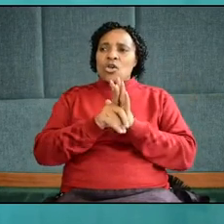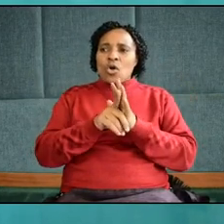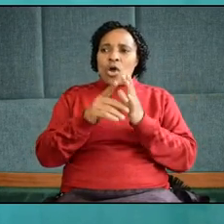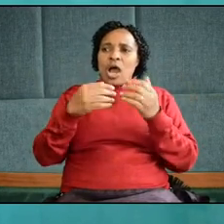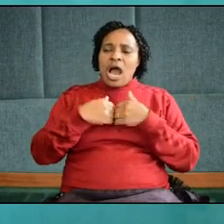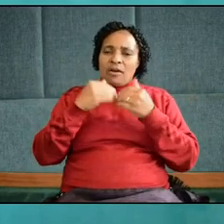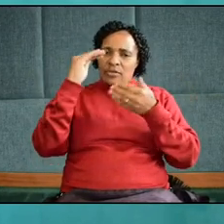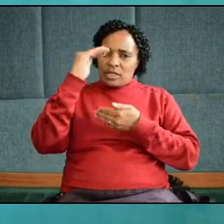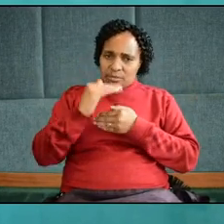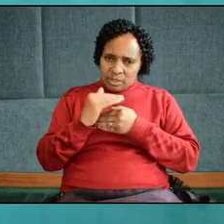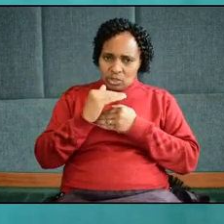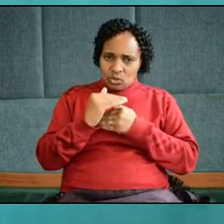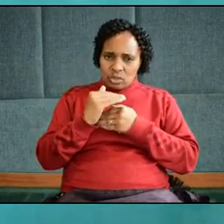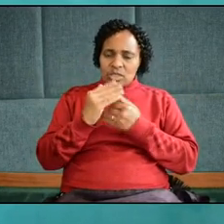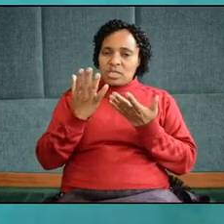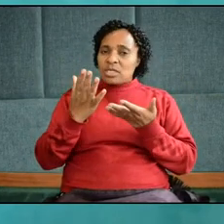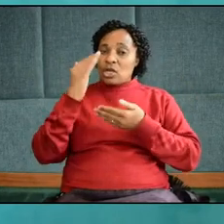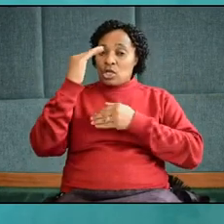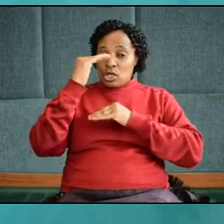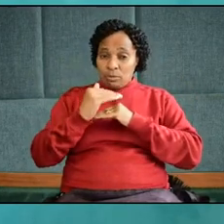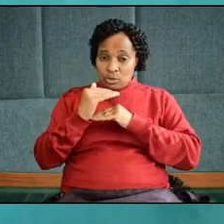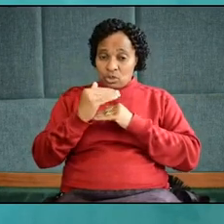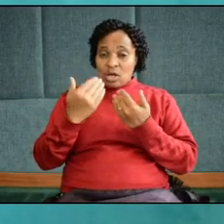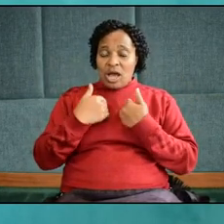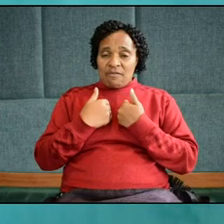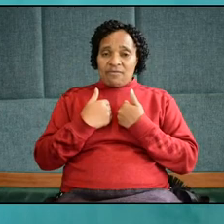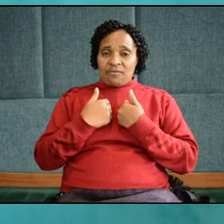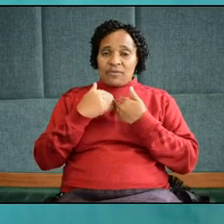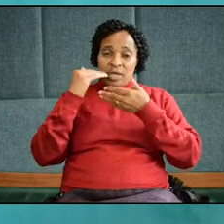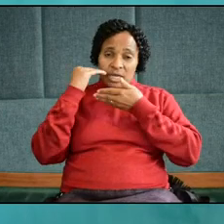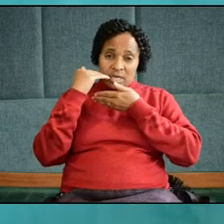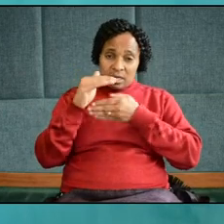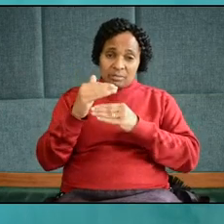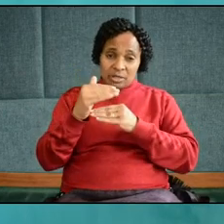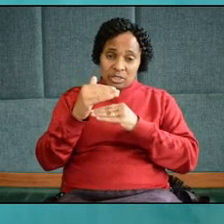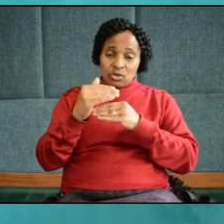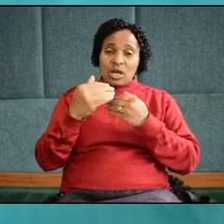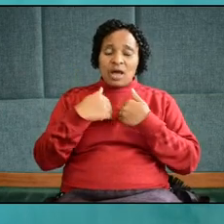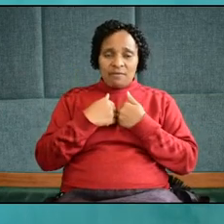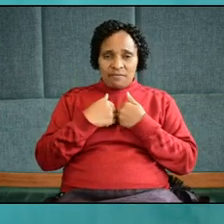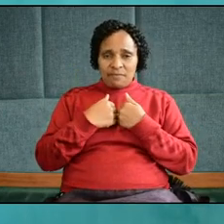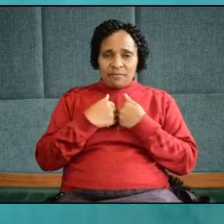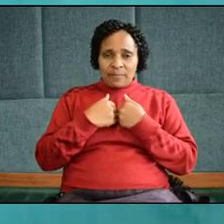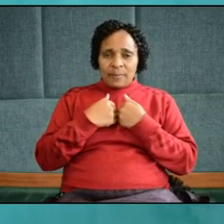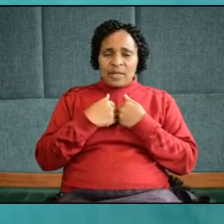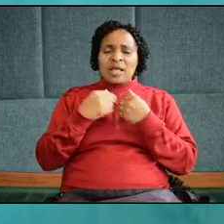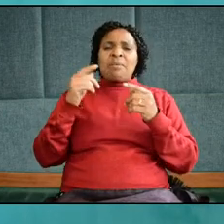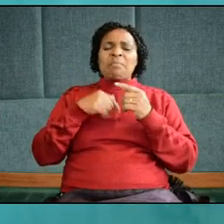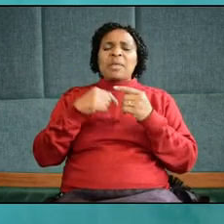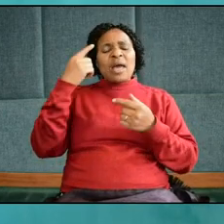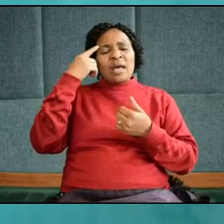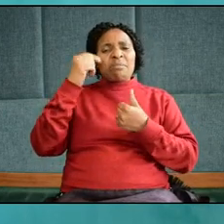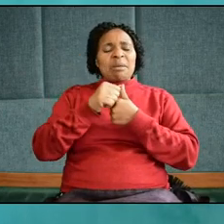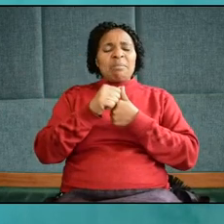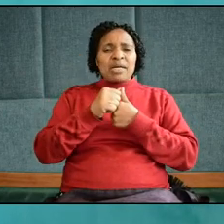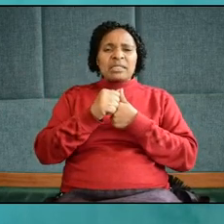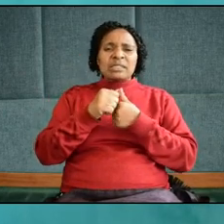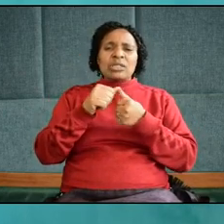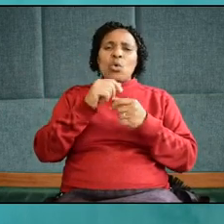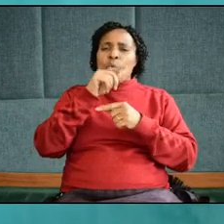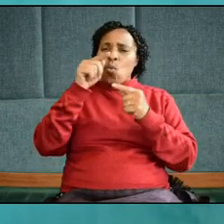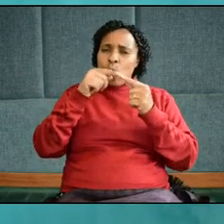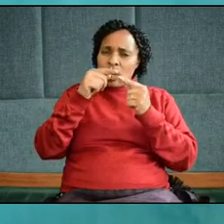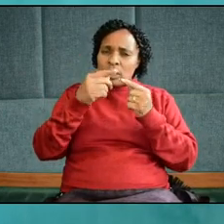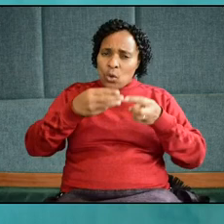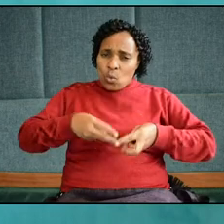its limitation, so to speak, or any law would end up having its flaws. Mm-hmm. And I realized that in the way God made us,